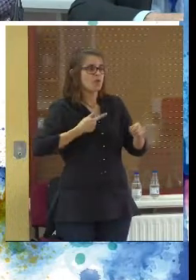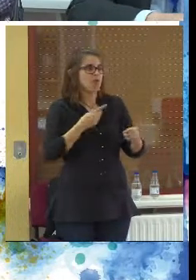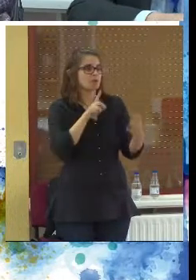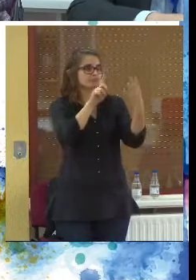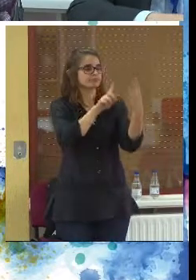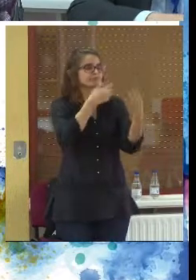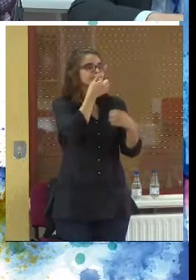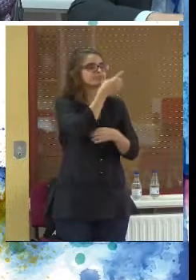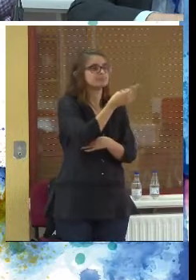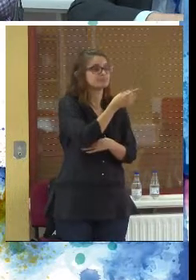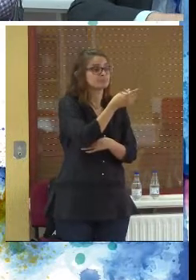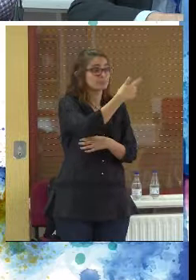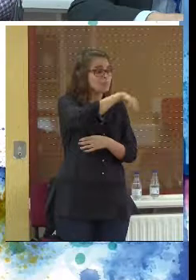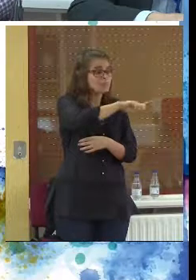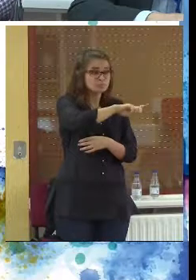they